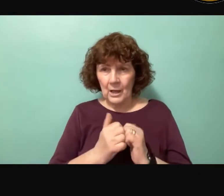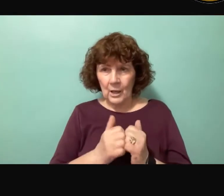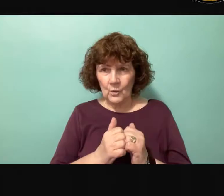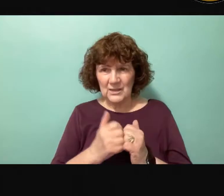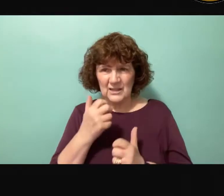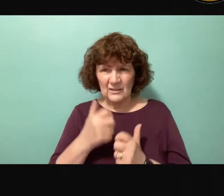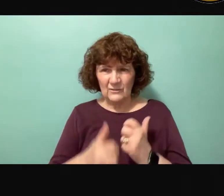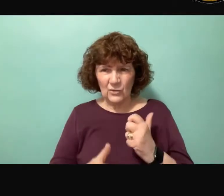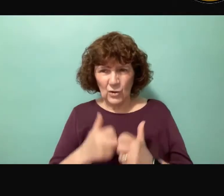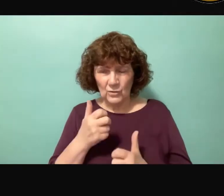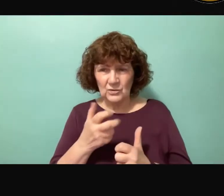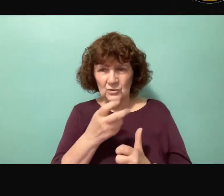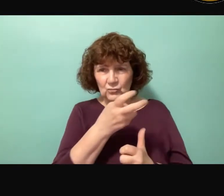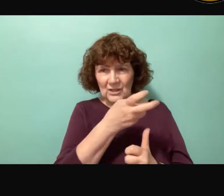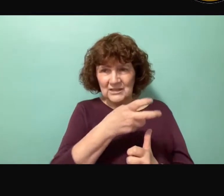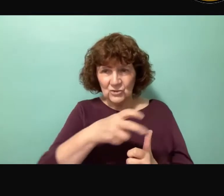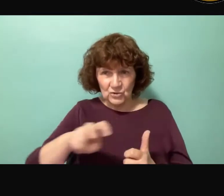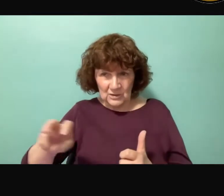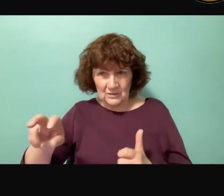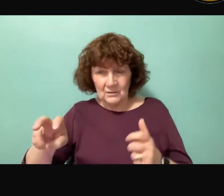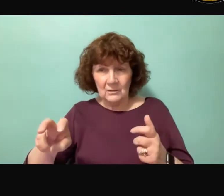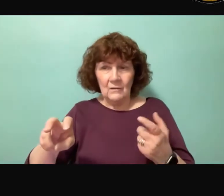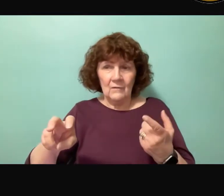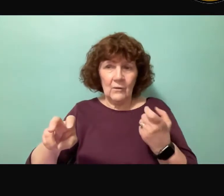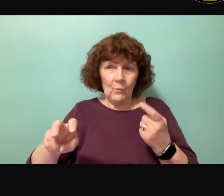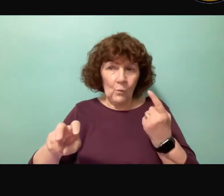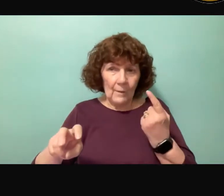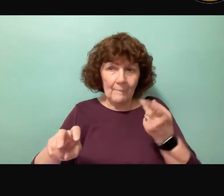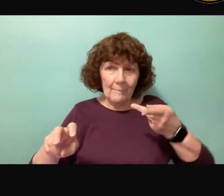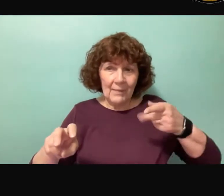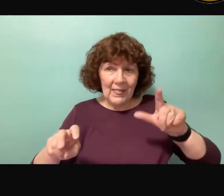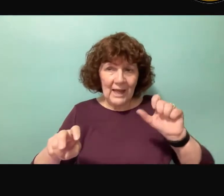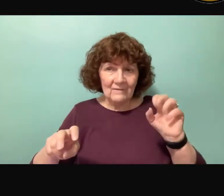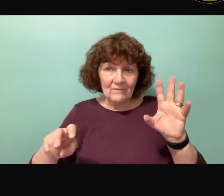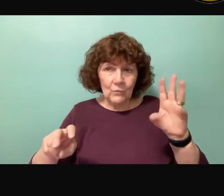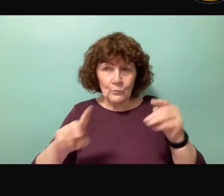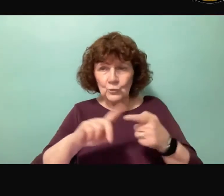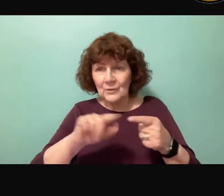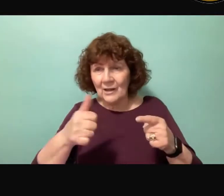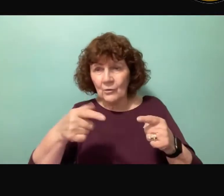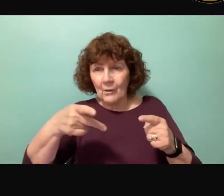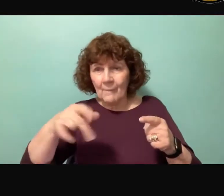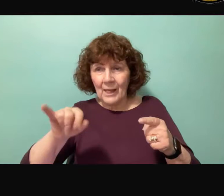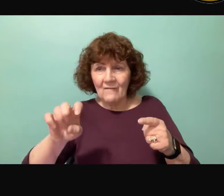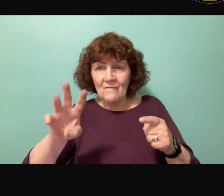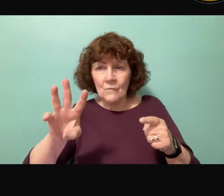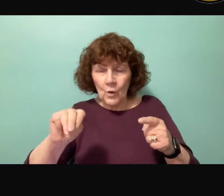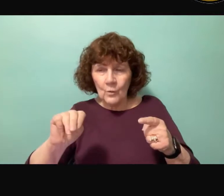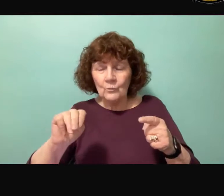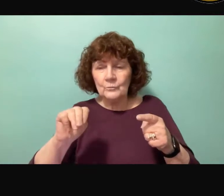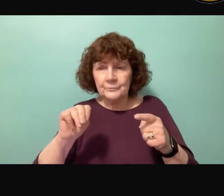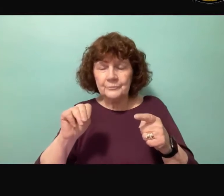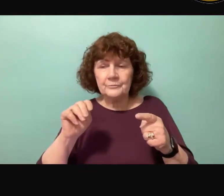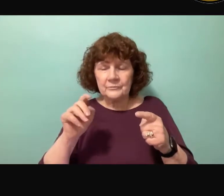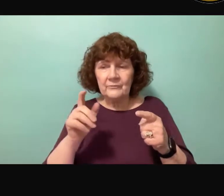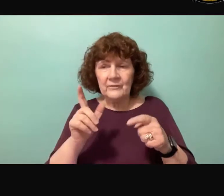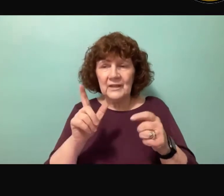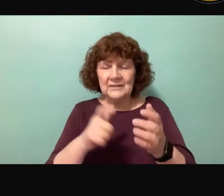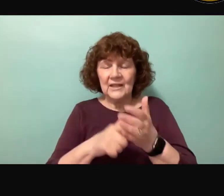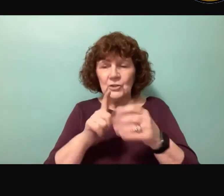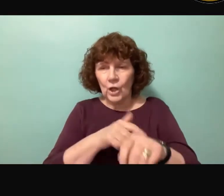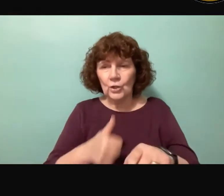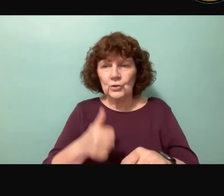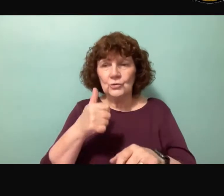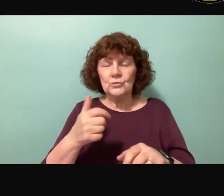in transitioning from one platform to another, the longer term necessary to get sort of full advantage of those types of contracts.